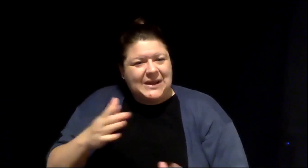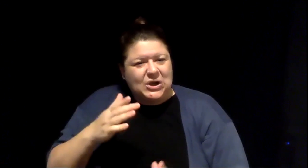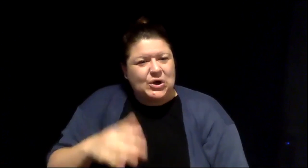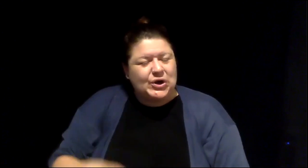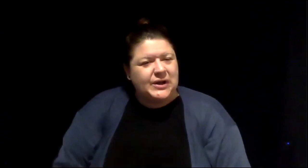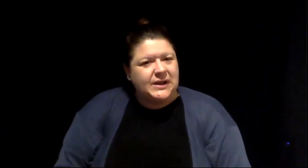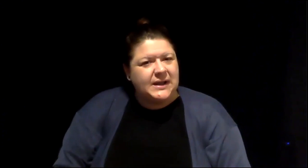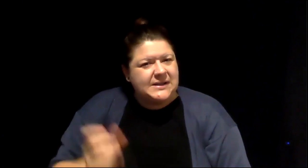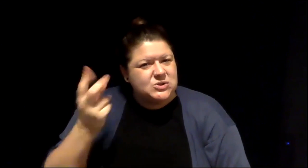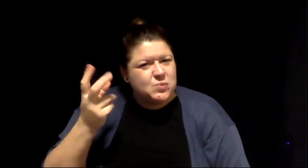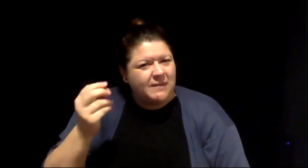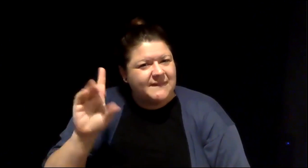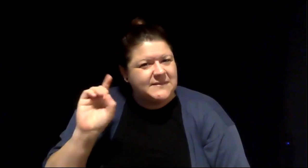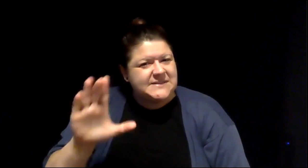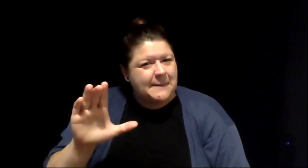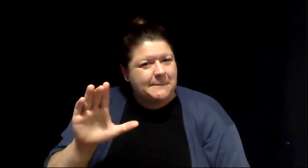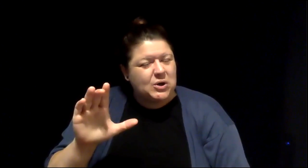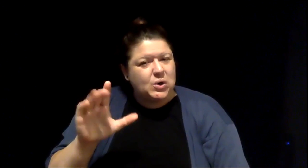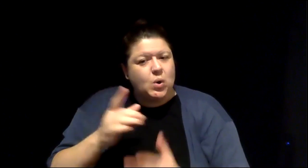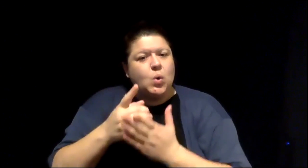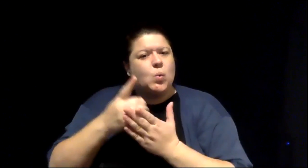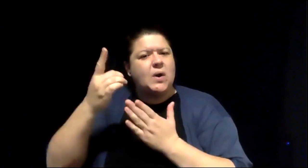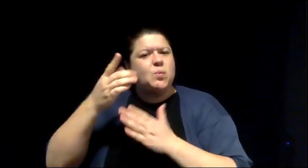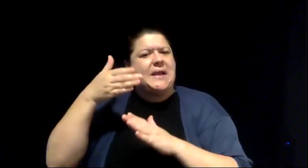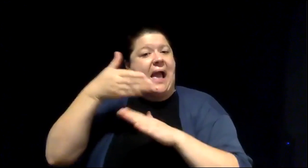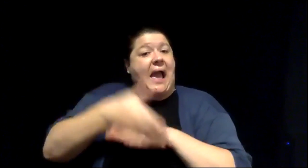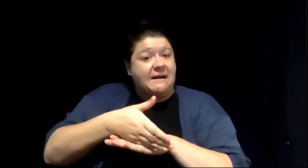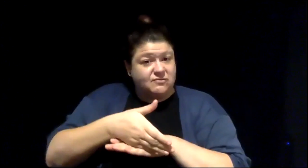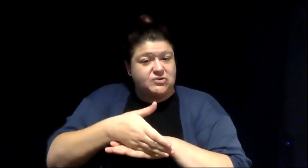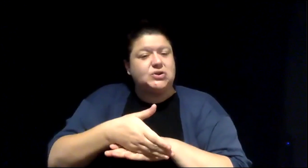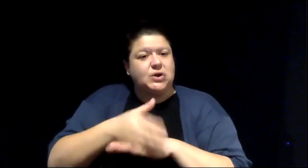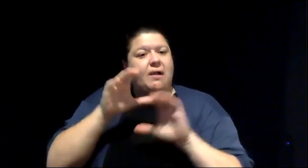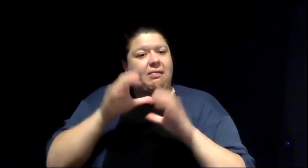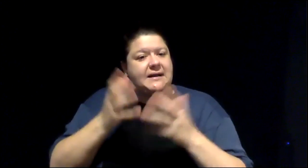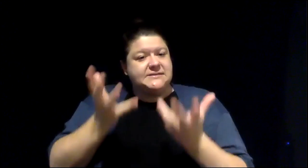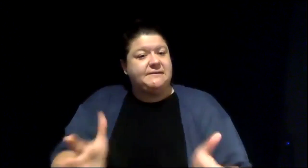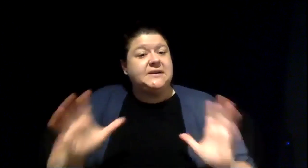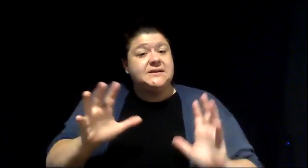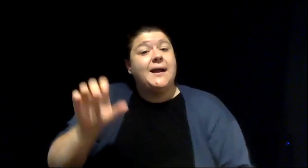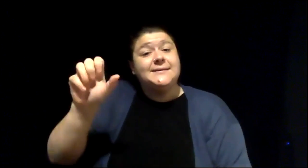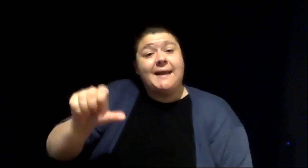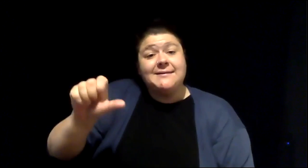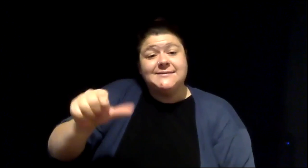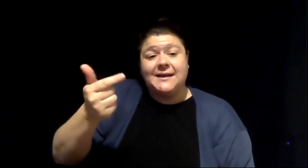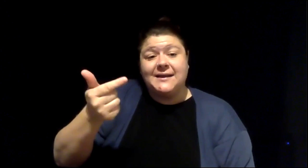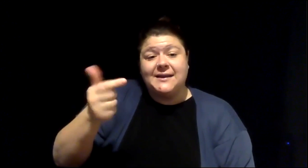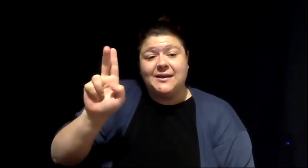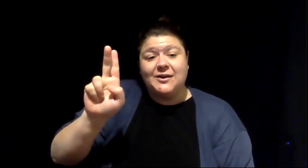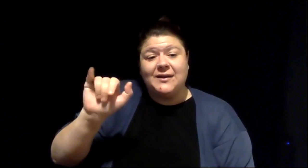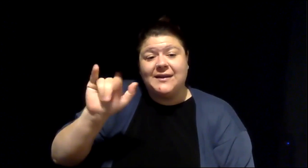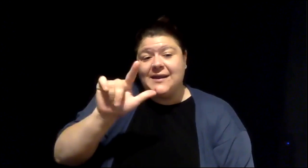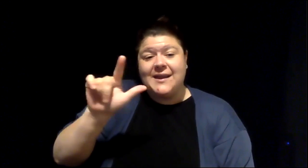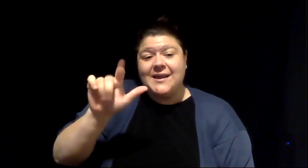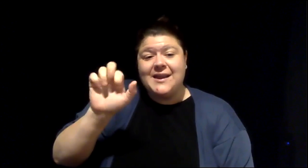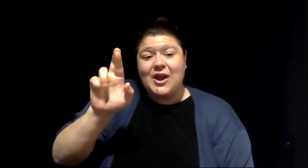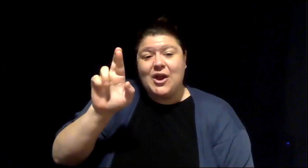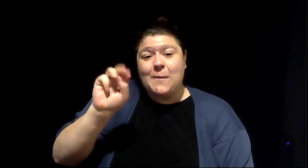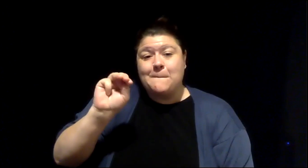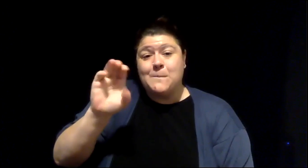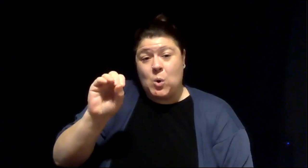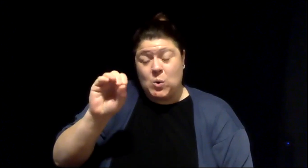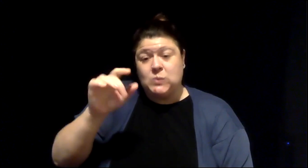December, the week after the classes are over. Yeah, that is, let me double check on that, but it